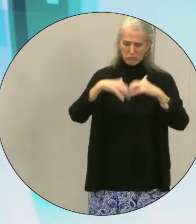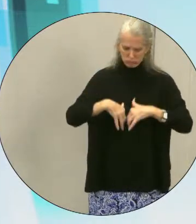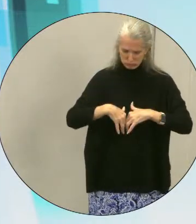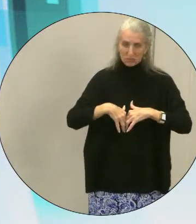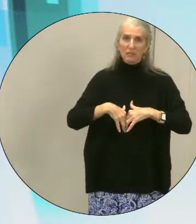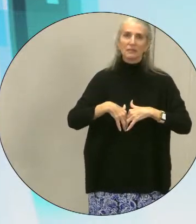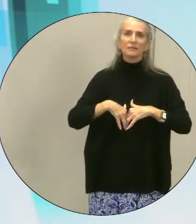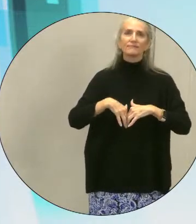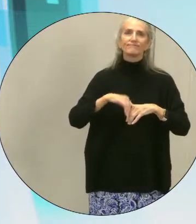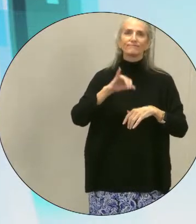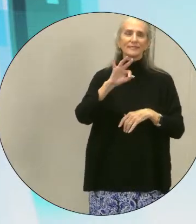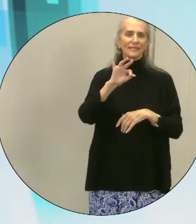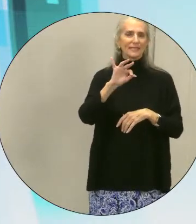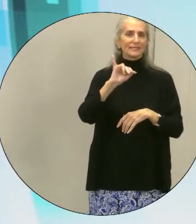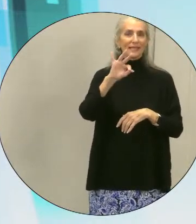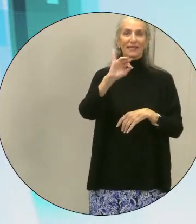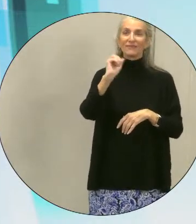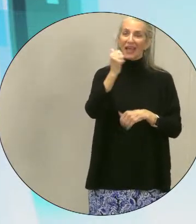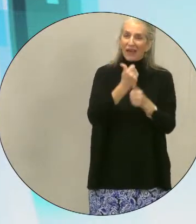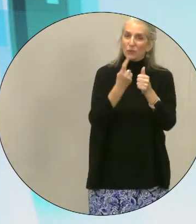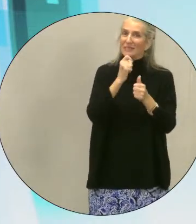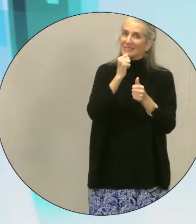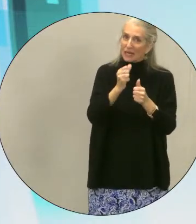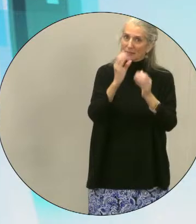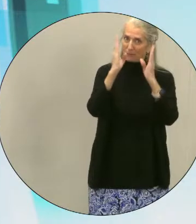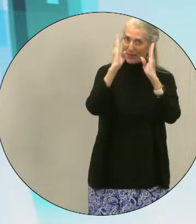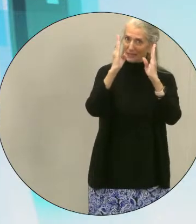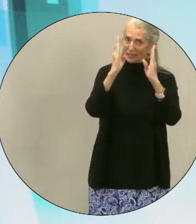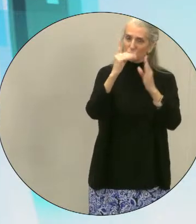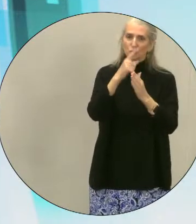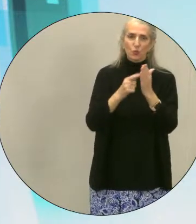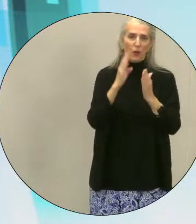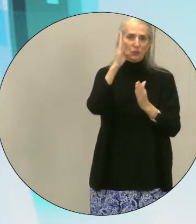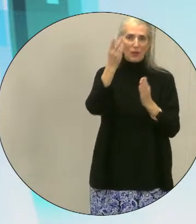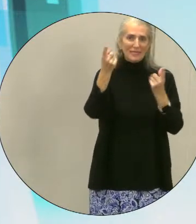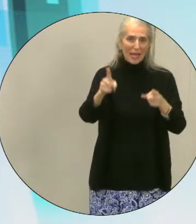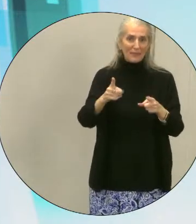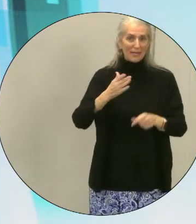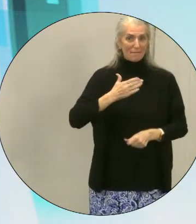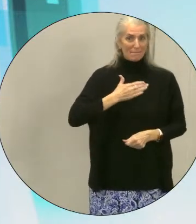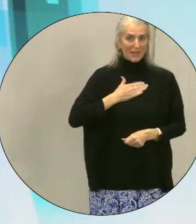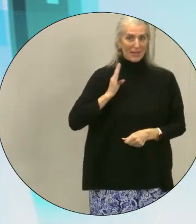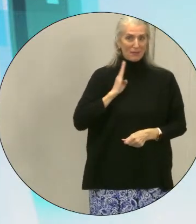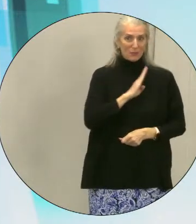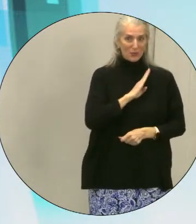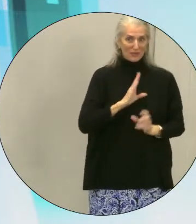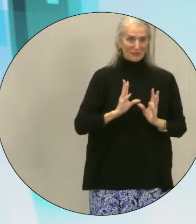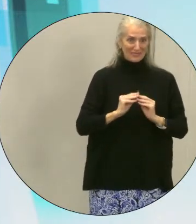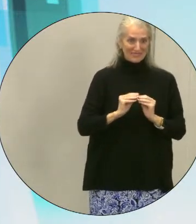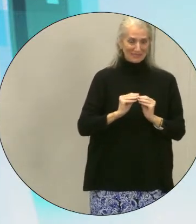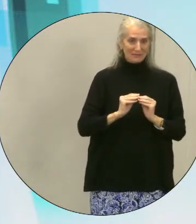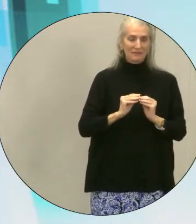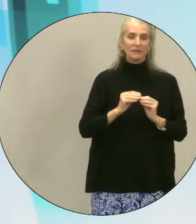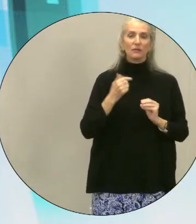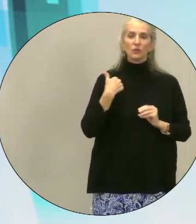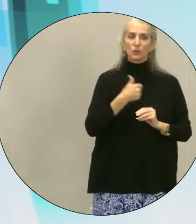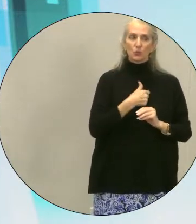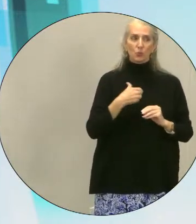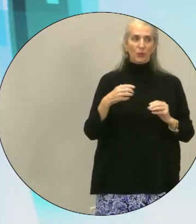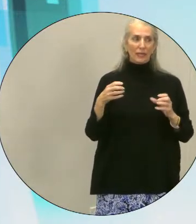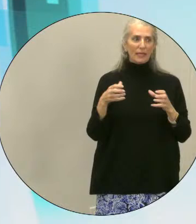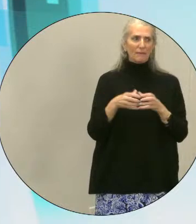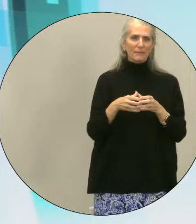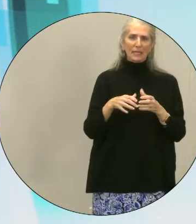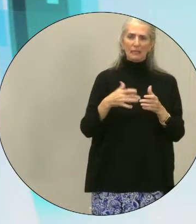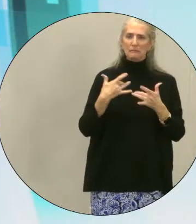is if everybody doesn't pay attention to what's going to happen at my board. Okay, we meet